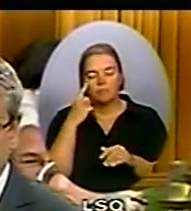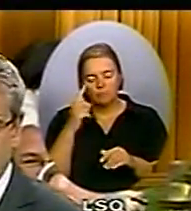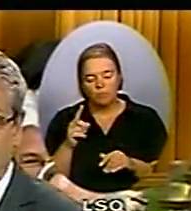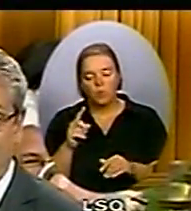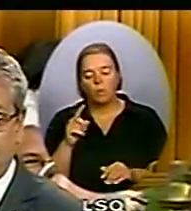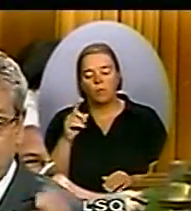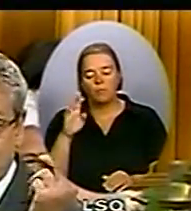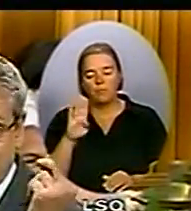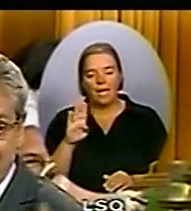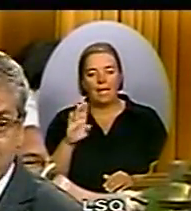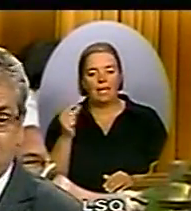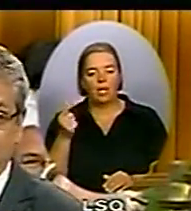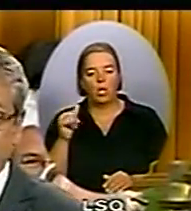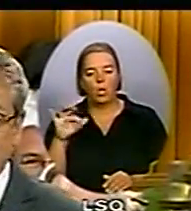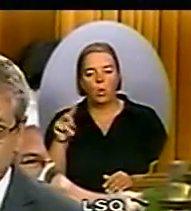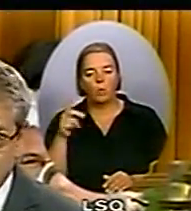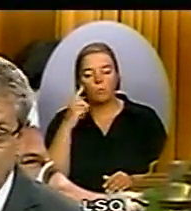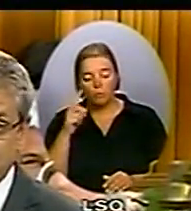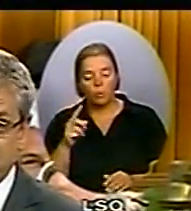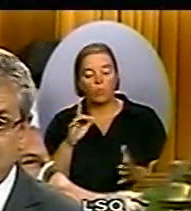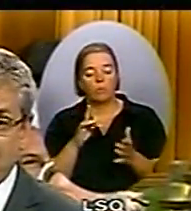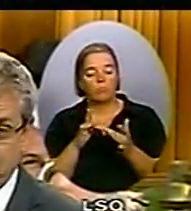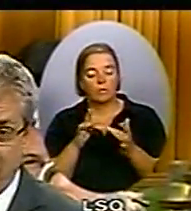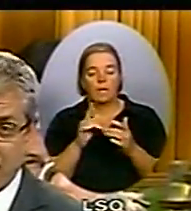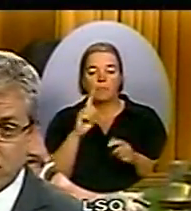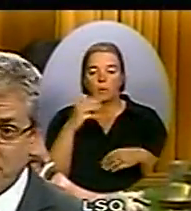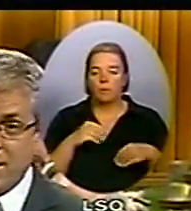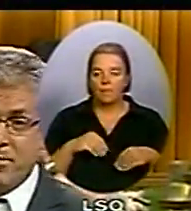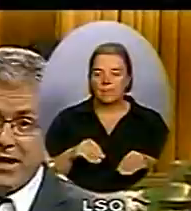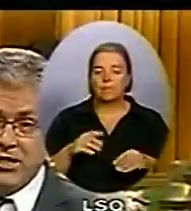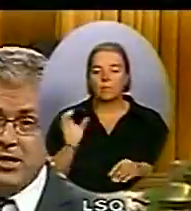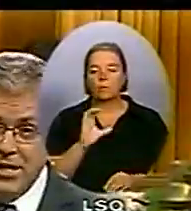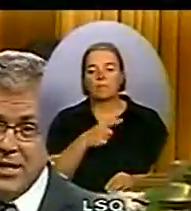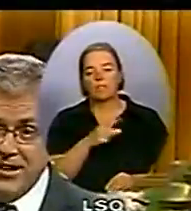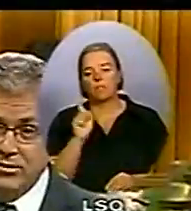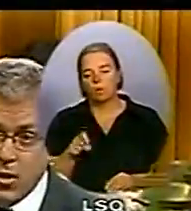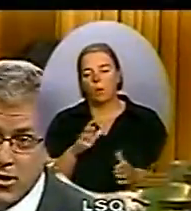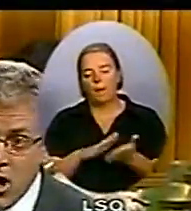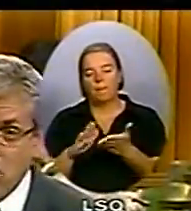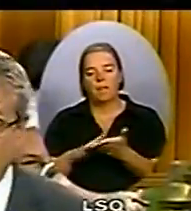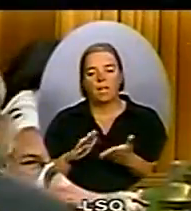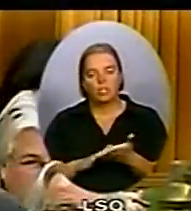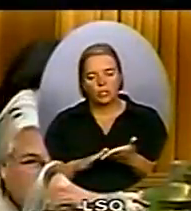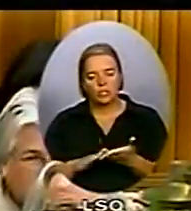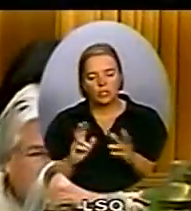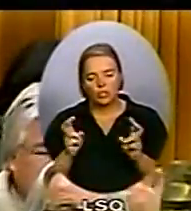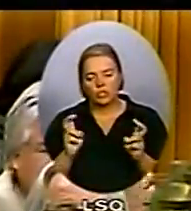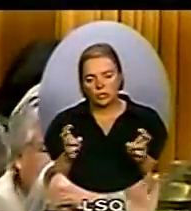cleaning up their act and bring in legislation that will stop this kind of backroom manipulation? Yes or no?